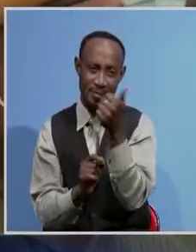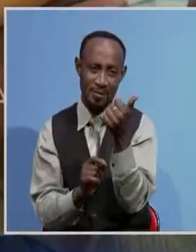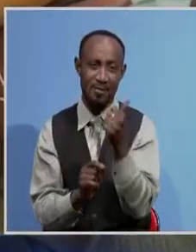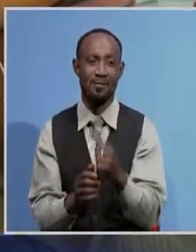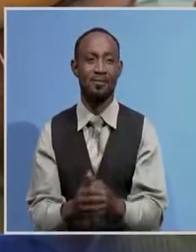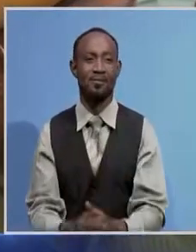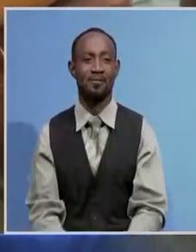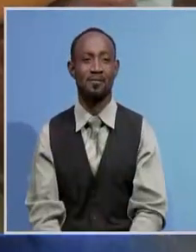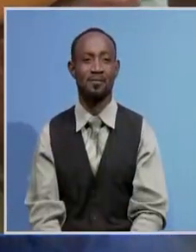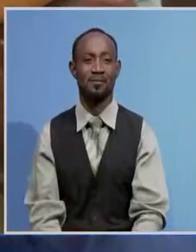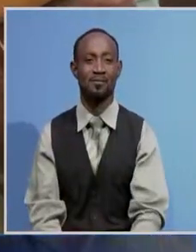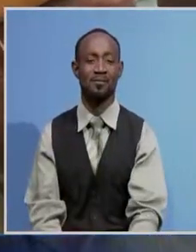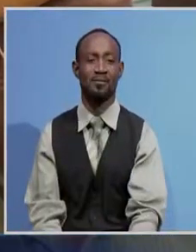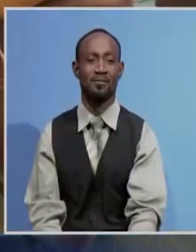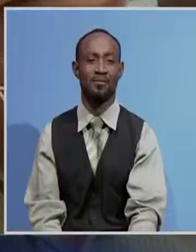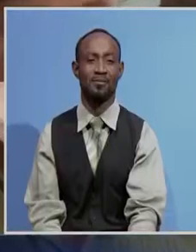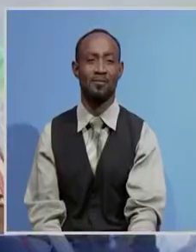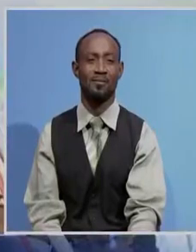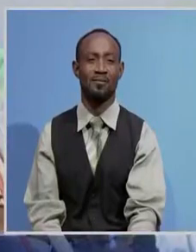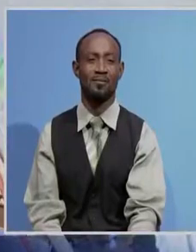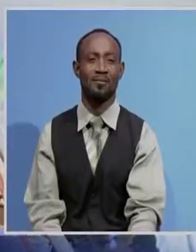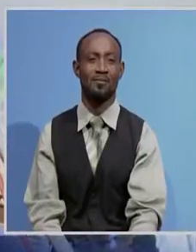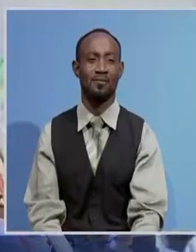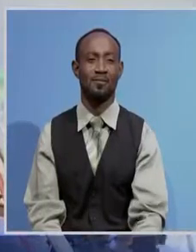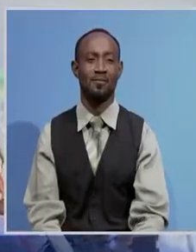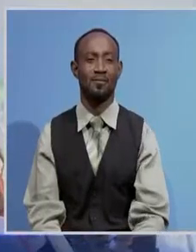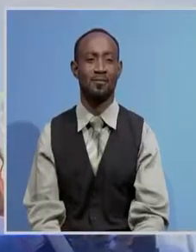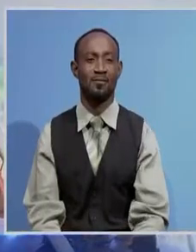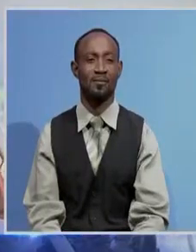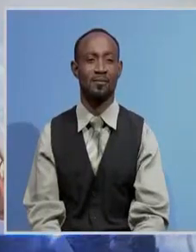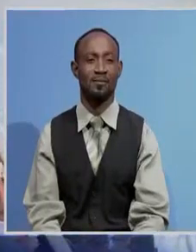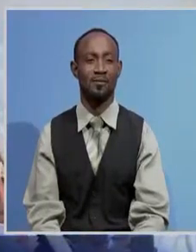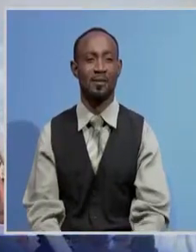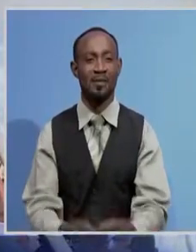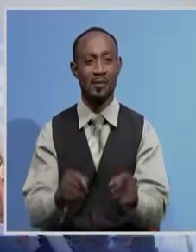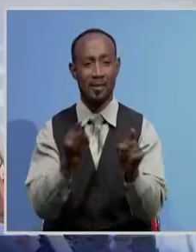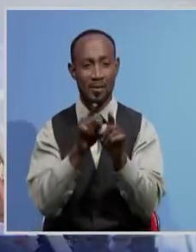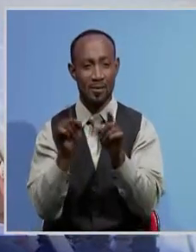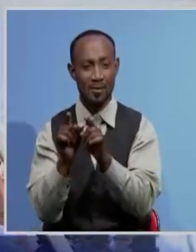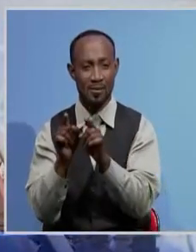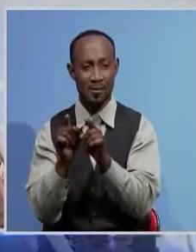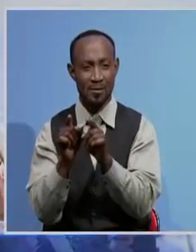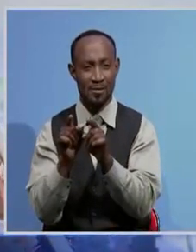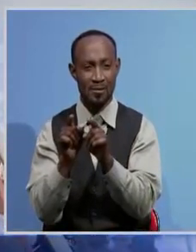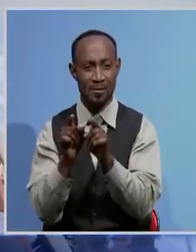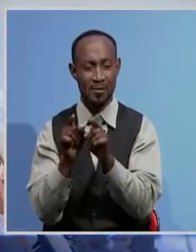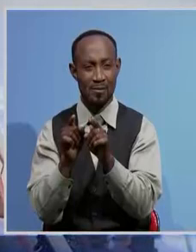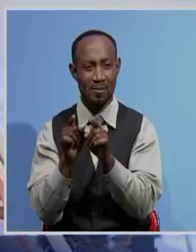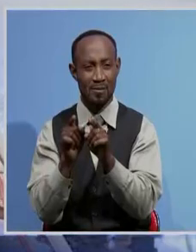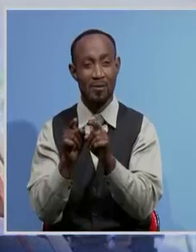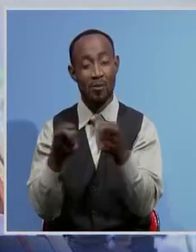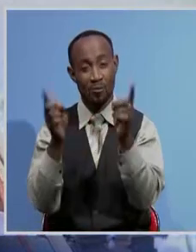Tulende tuzumalane ikugana nalu ya ndoguli umwa umwe. Even as we celebrate the ascending to